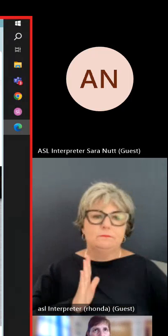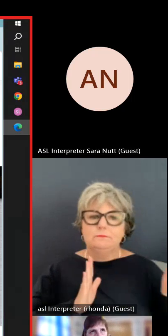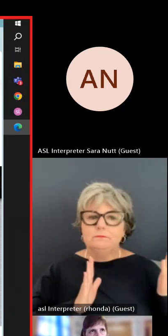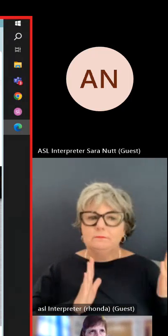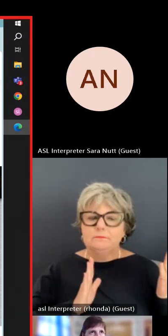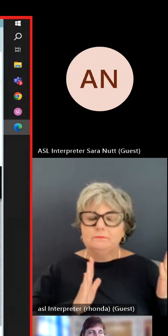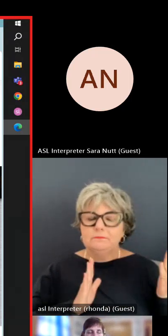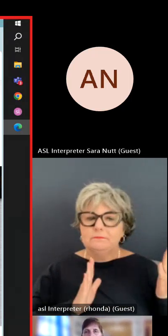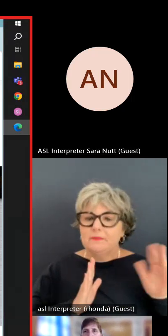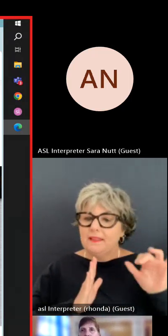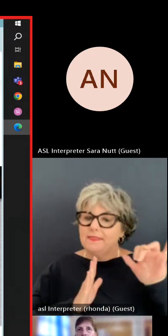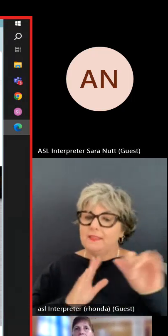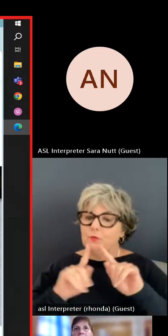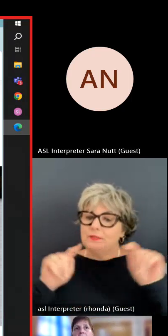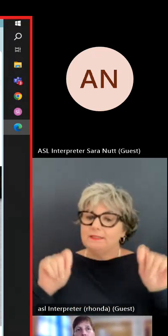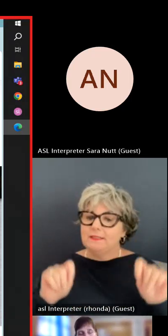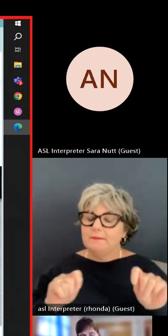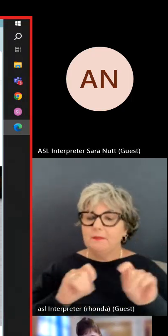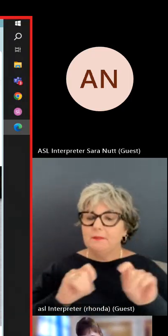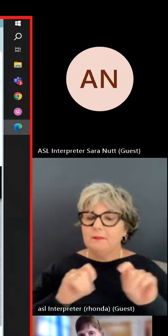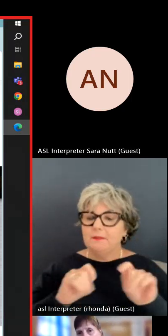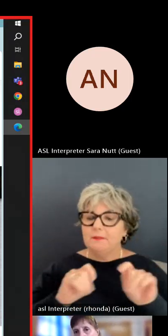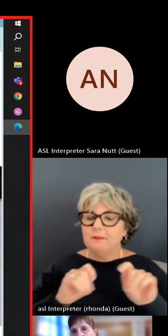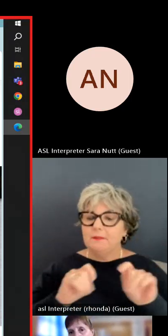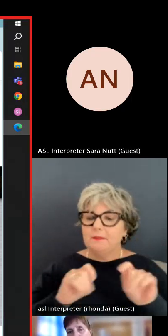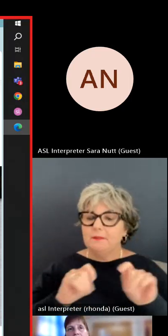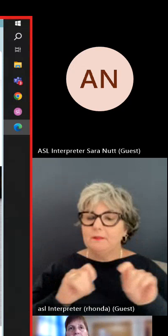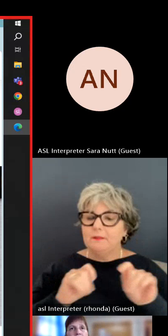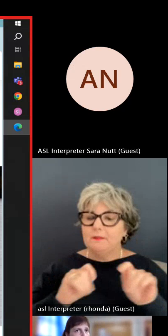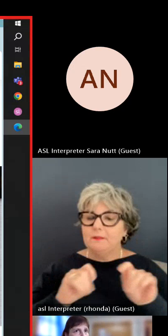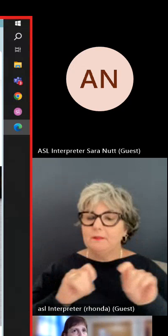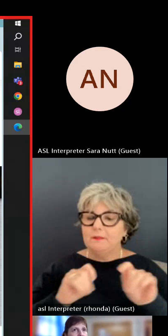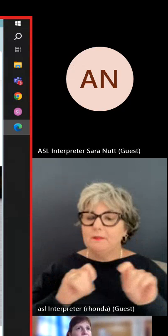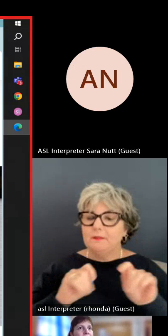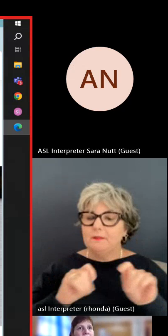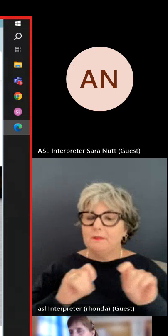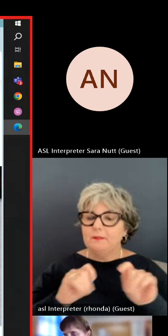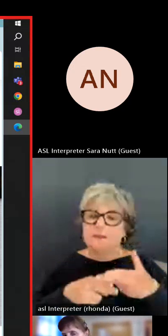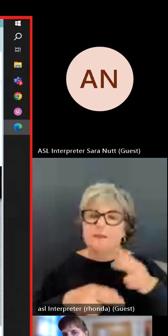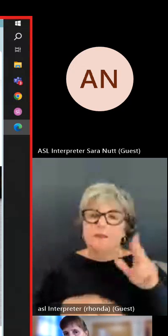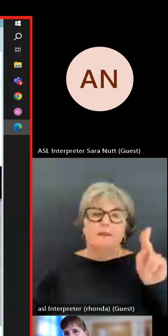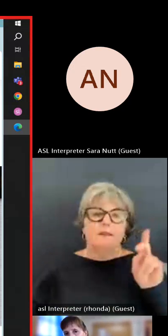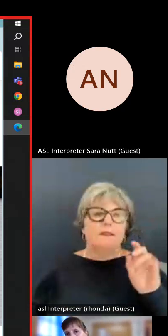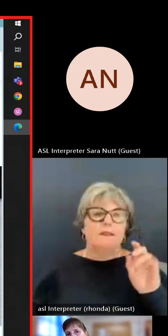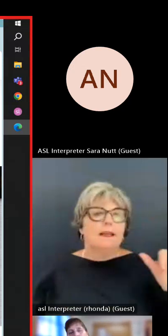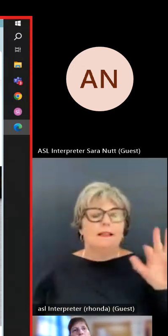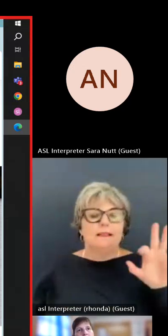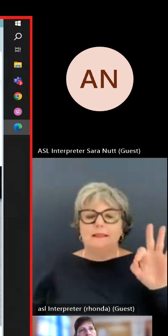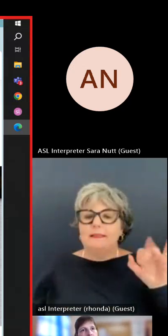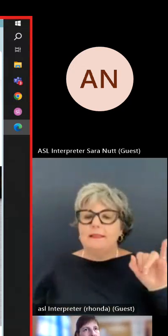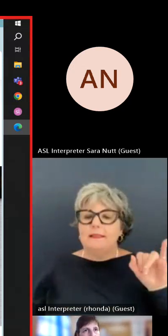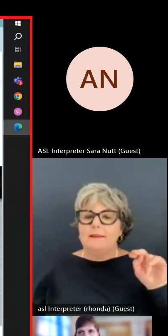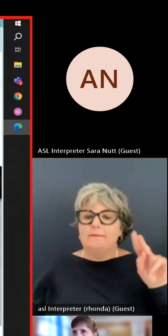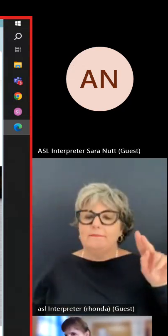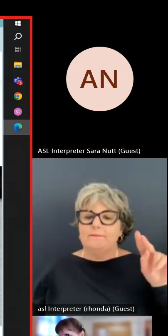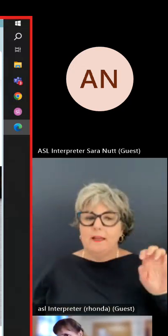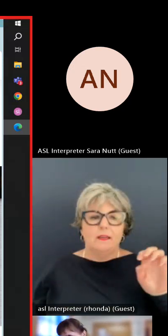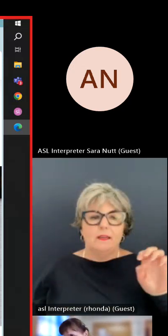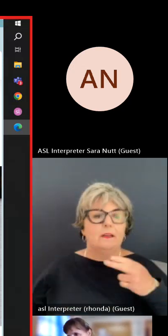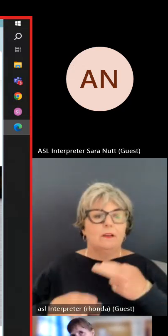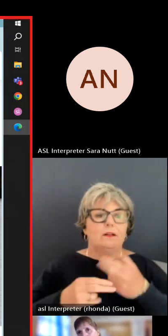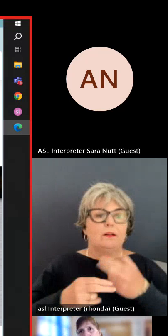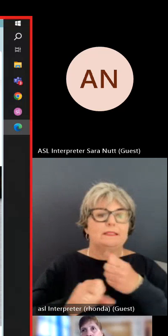this was a template created by one of our professional graphic designers. Her name is Kelly Fike, for my course called Safety